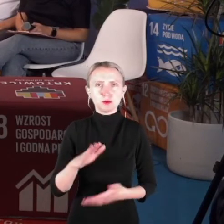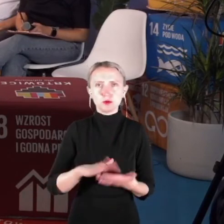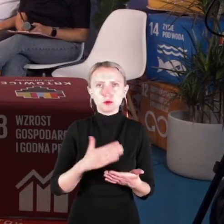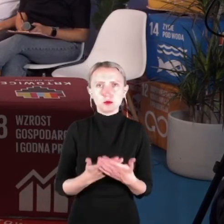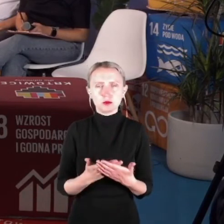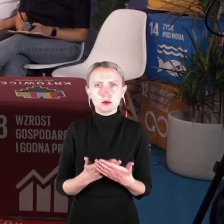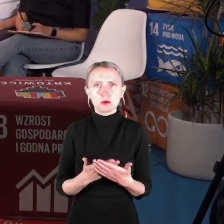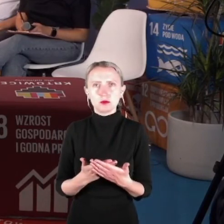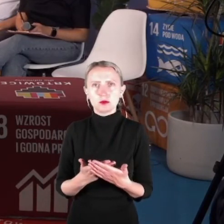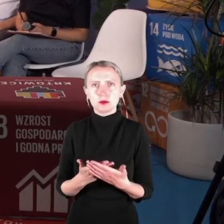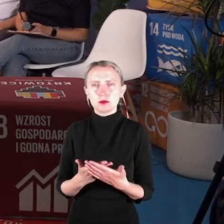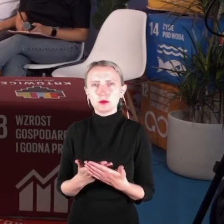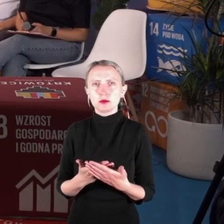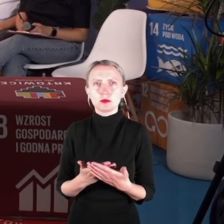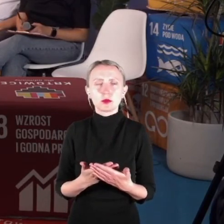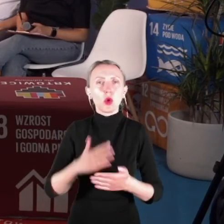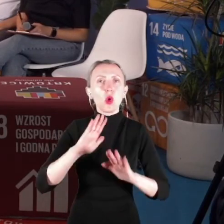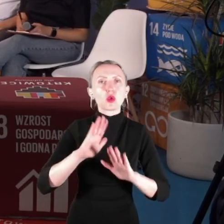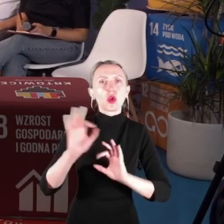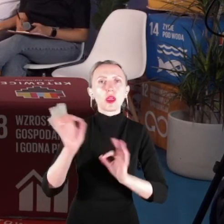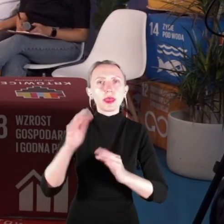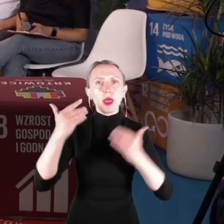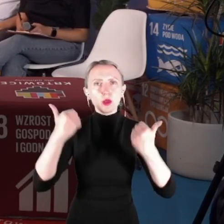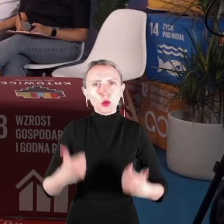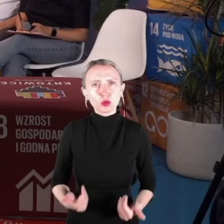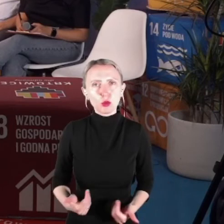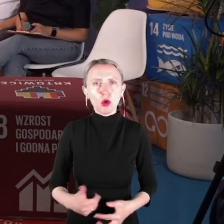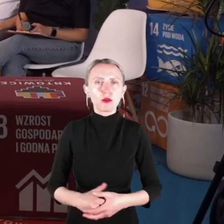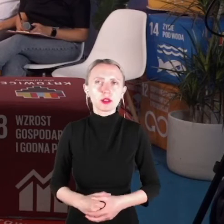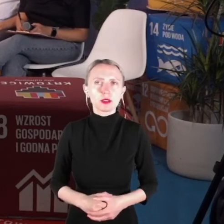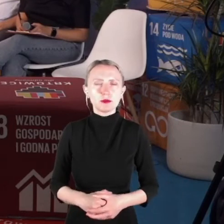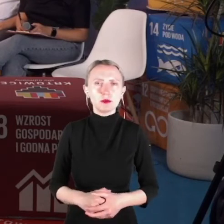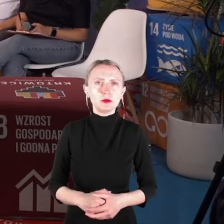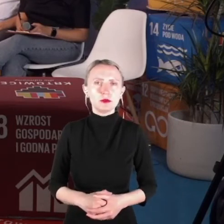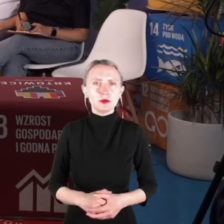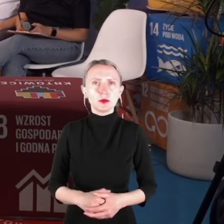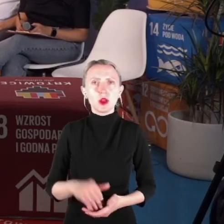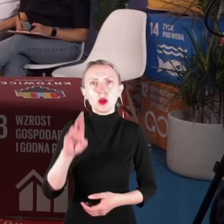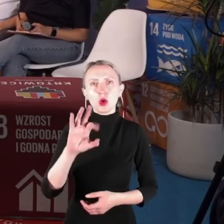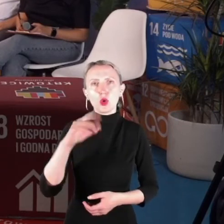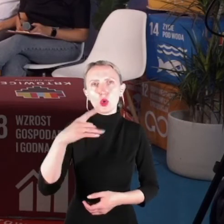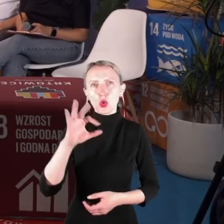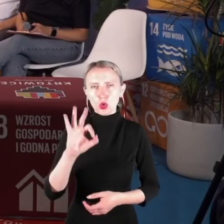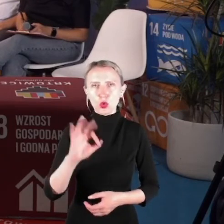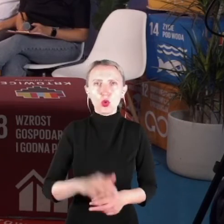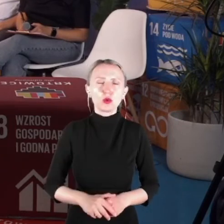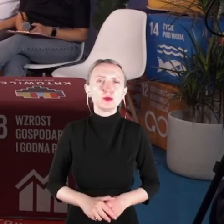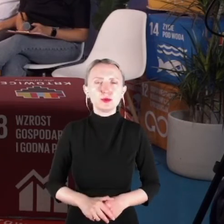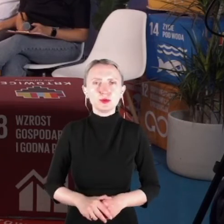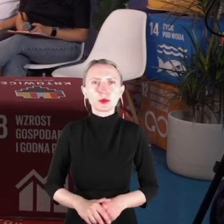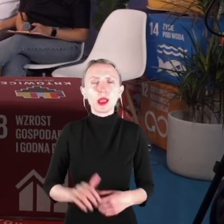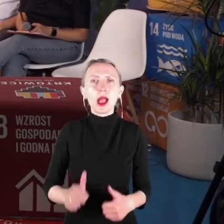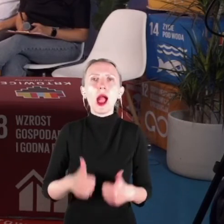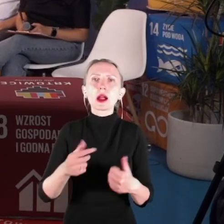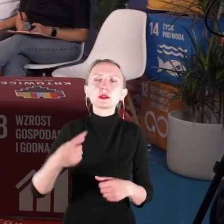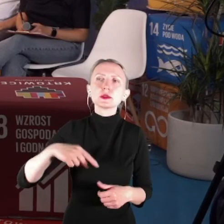and digital dignity. So we created that so that we could protect digital rights, basically.